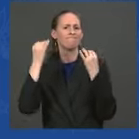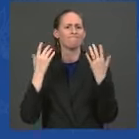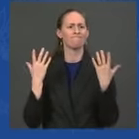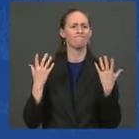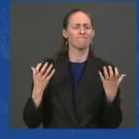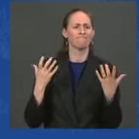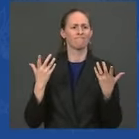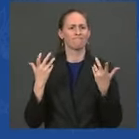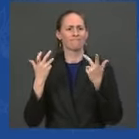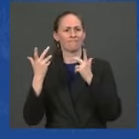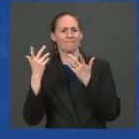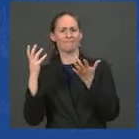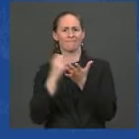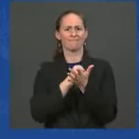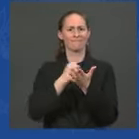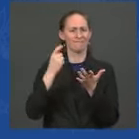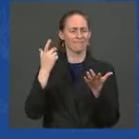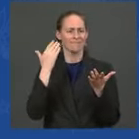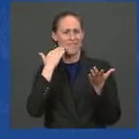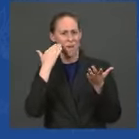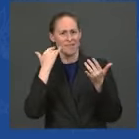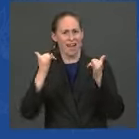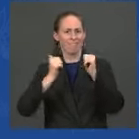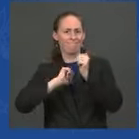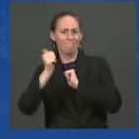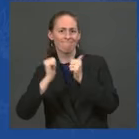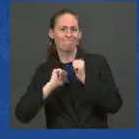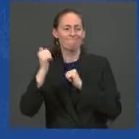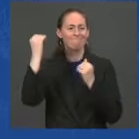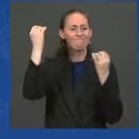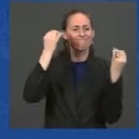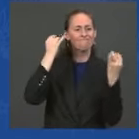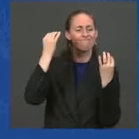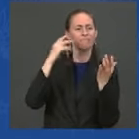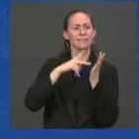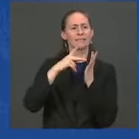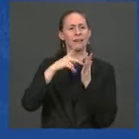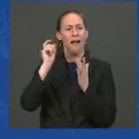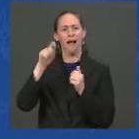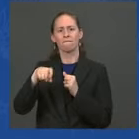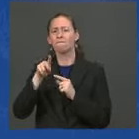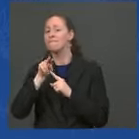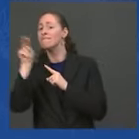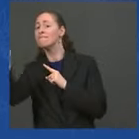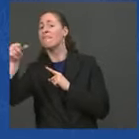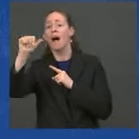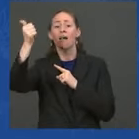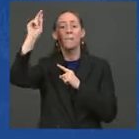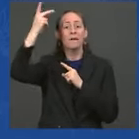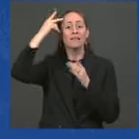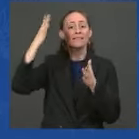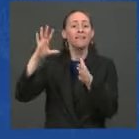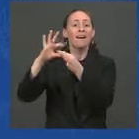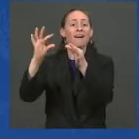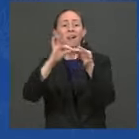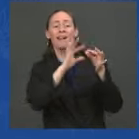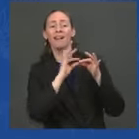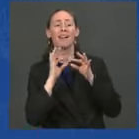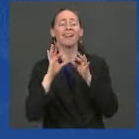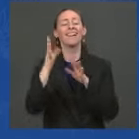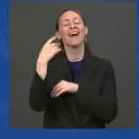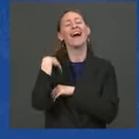Come to have to listen to another politician speak. But I am really, and I mean this without